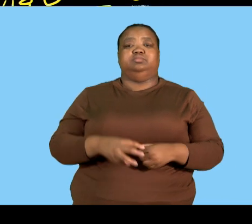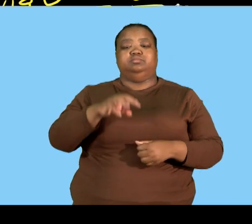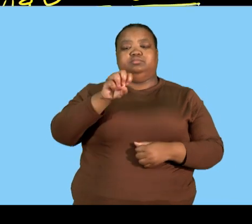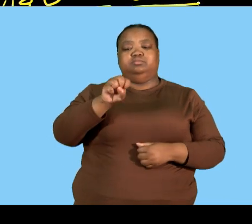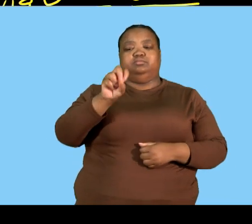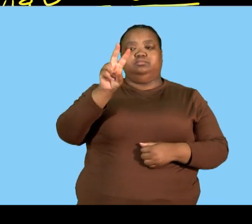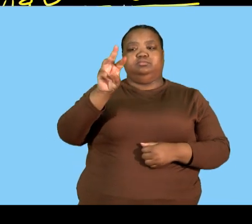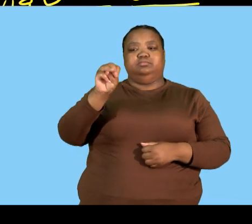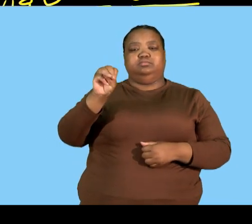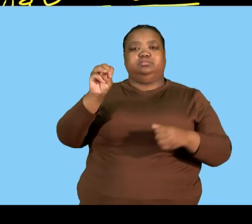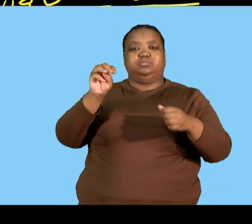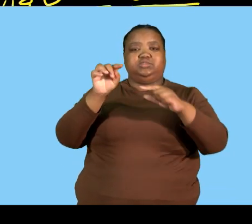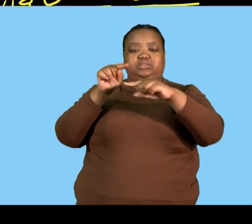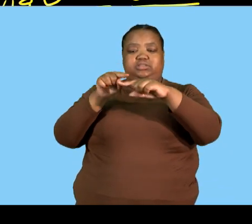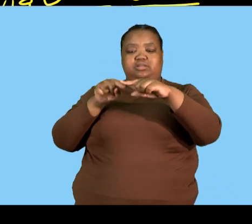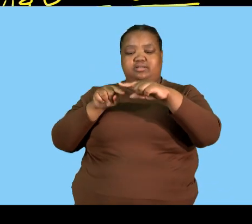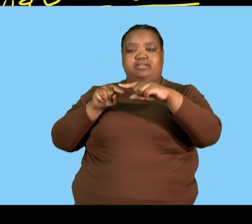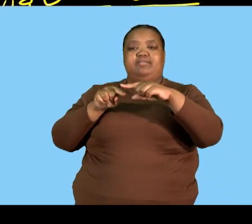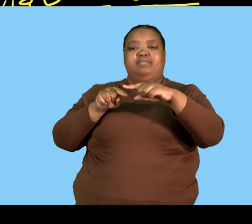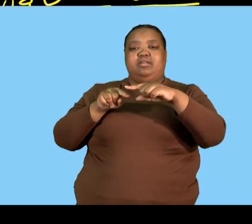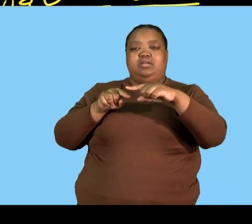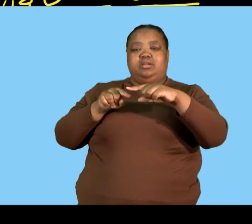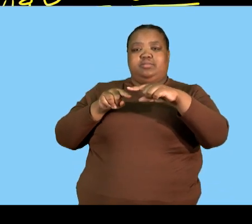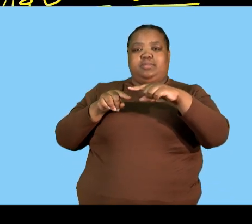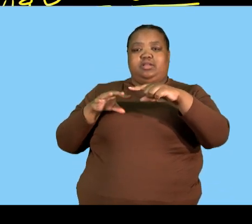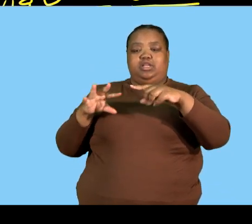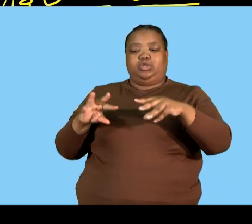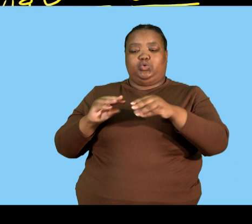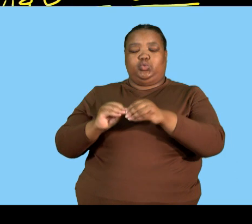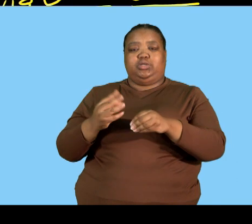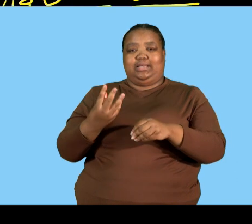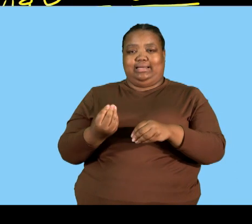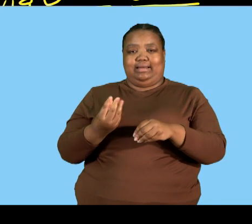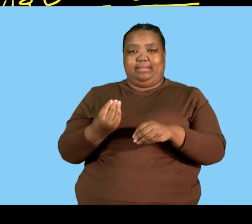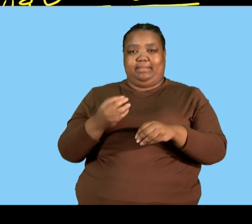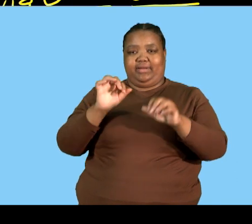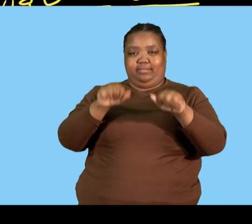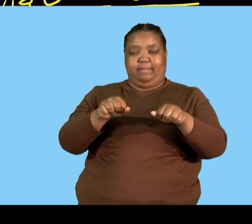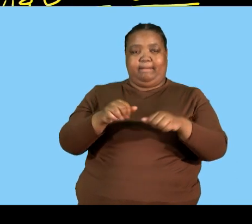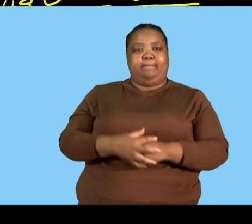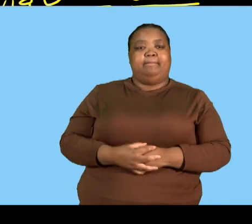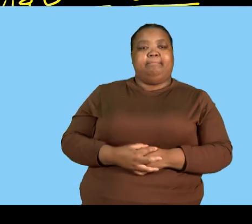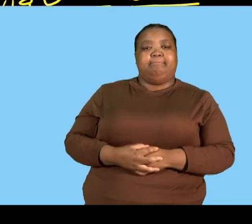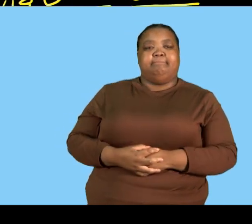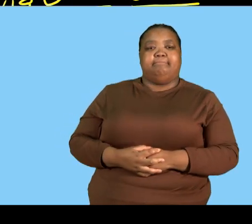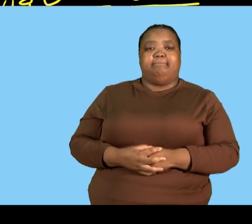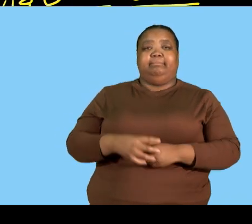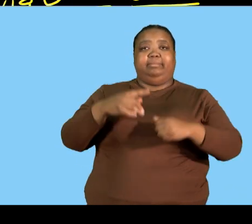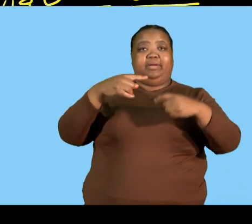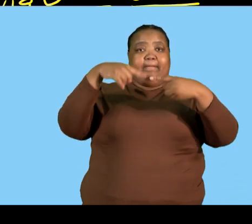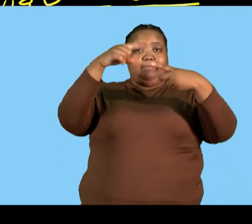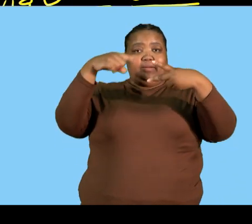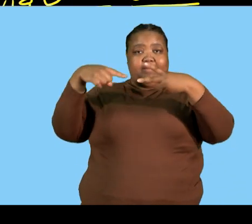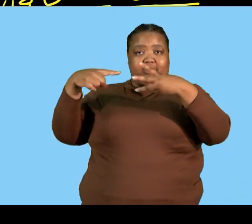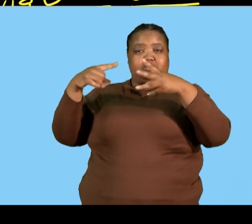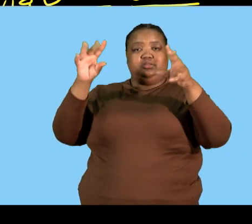values divided by the total number of values in the given set. That's why we have added all